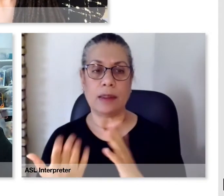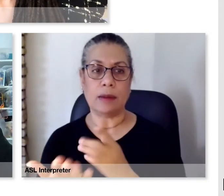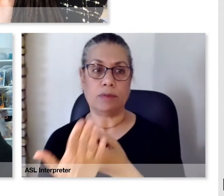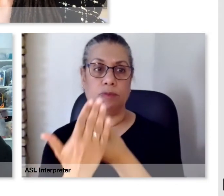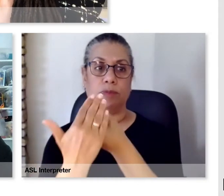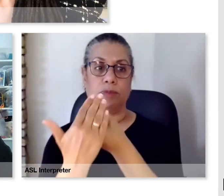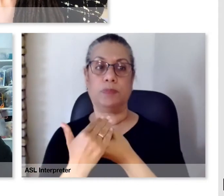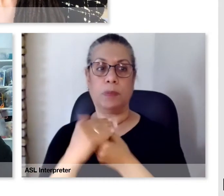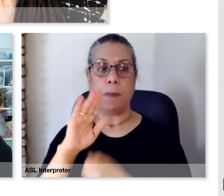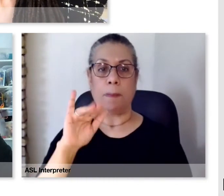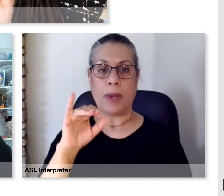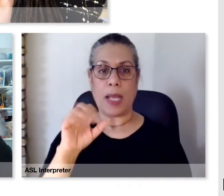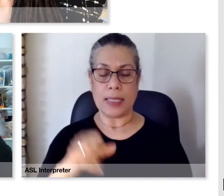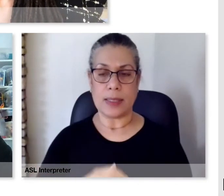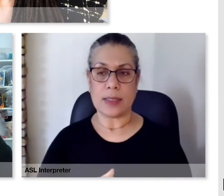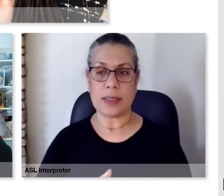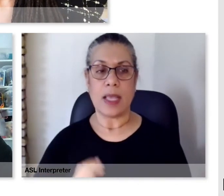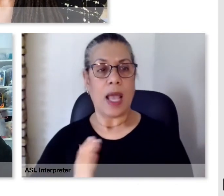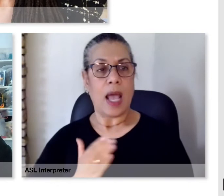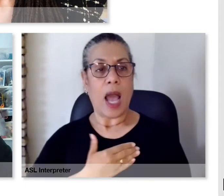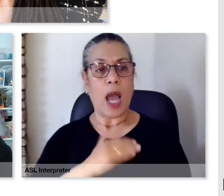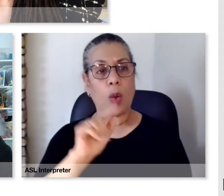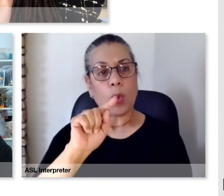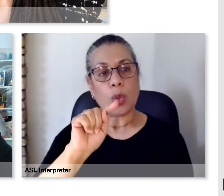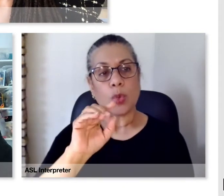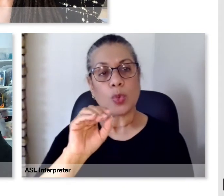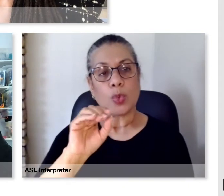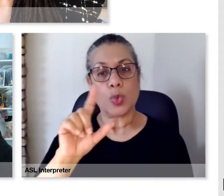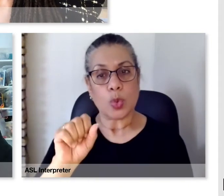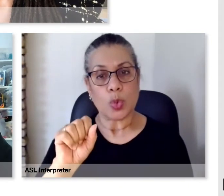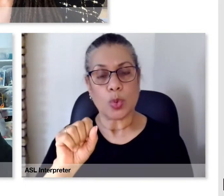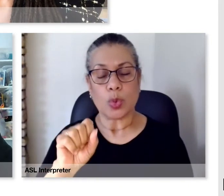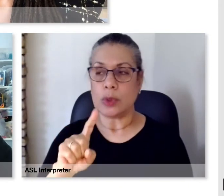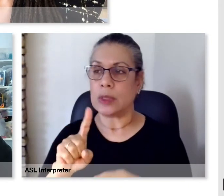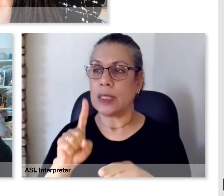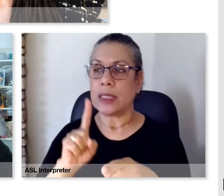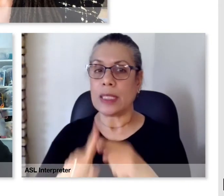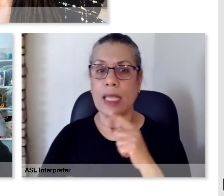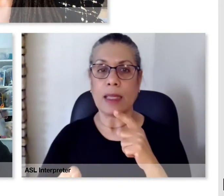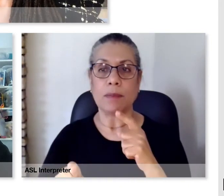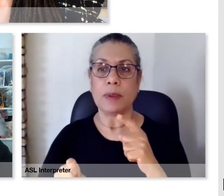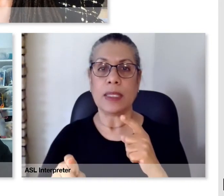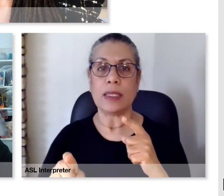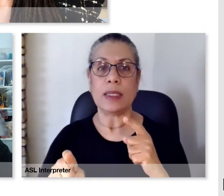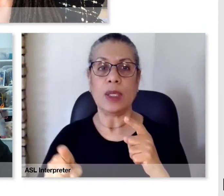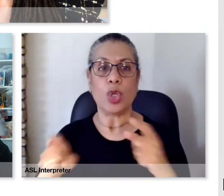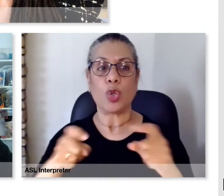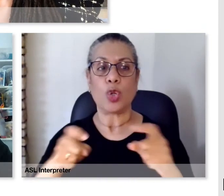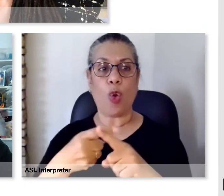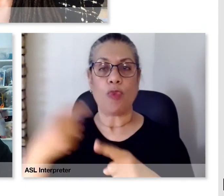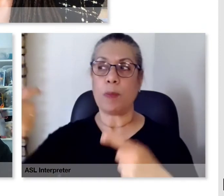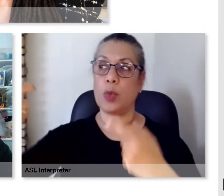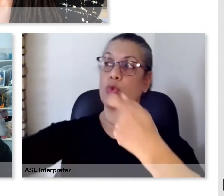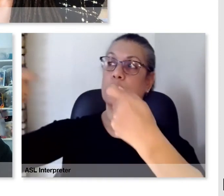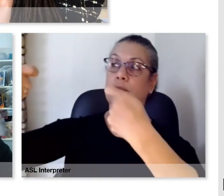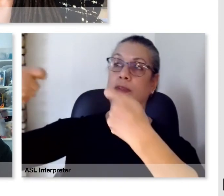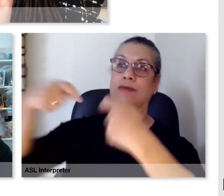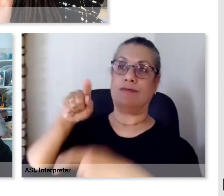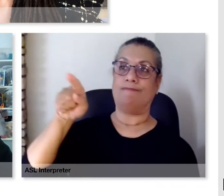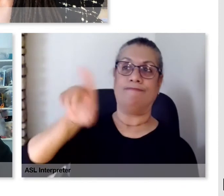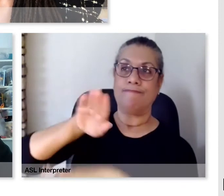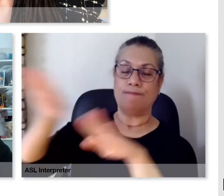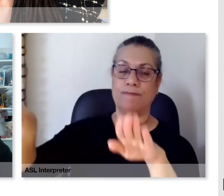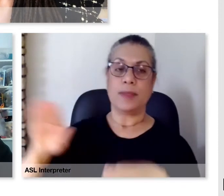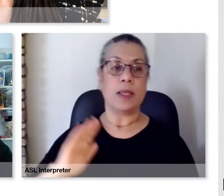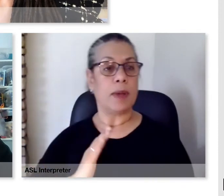are tools of resistance ones that cannot be co-opted by those being resisted? And if I can add, are tools that cannot